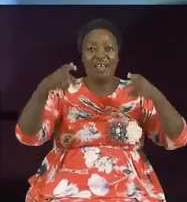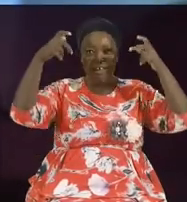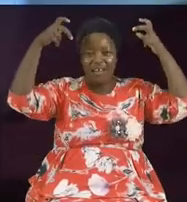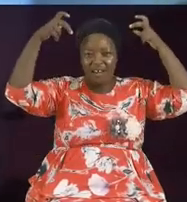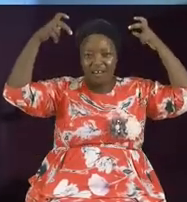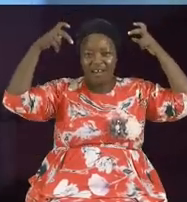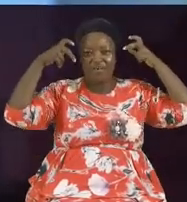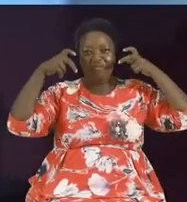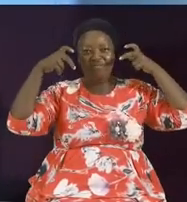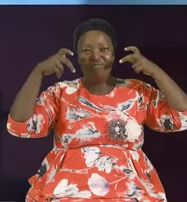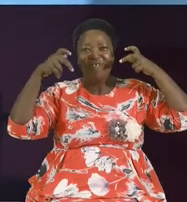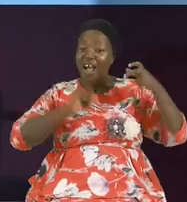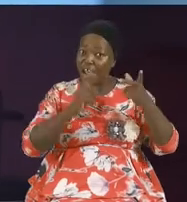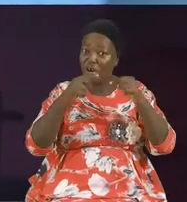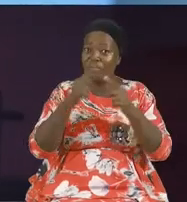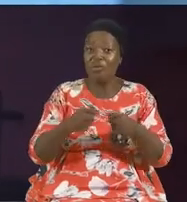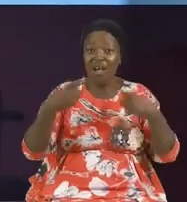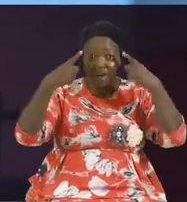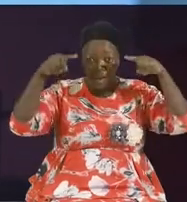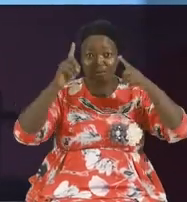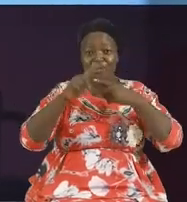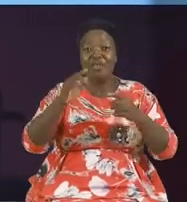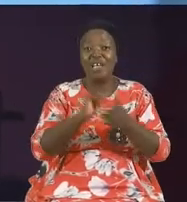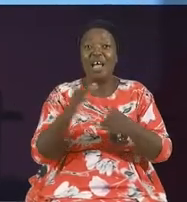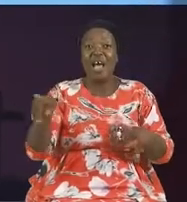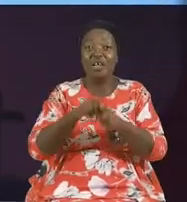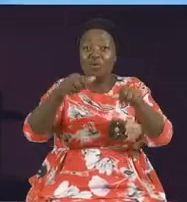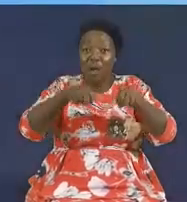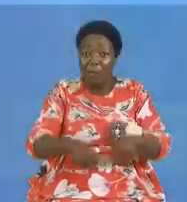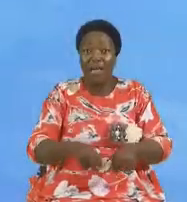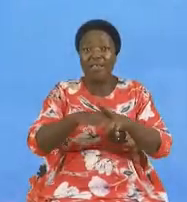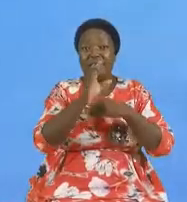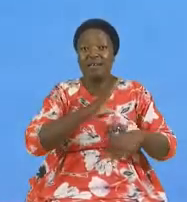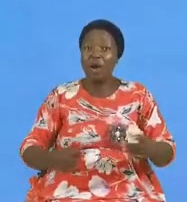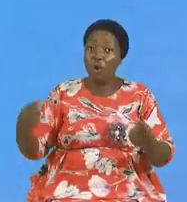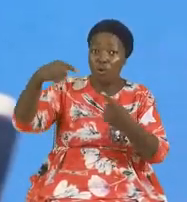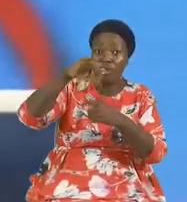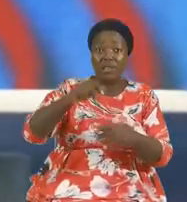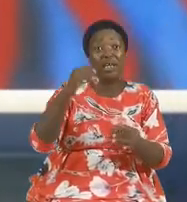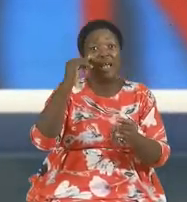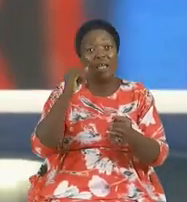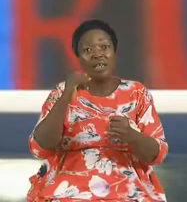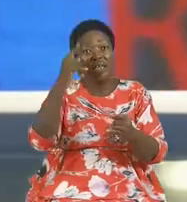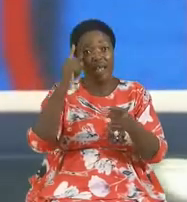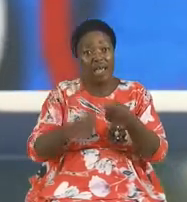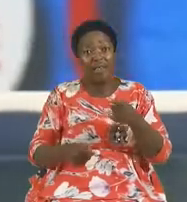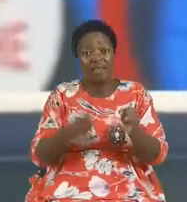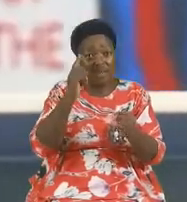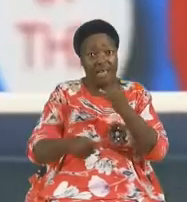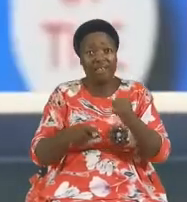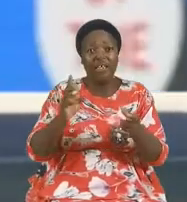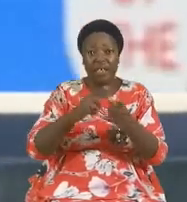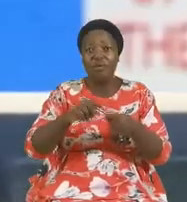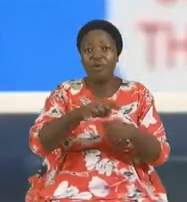crucifixion, now we have the crown. I came here to announce to you that as we abide in Christ until the